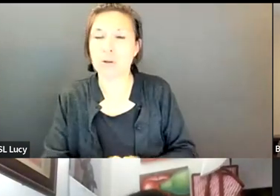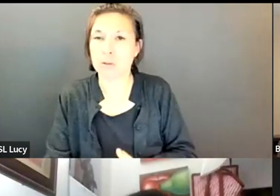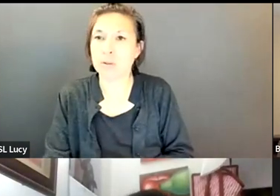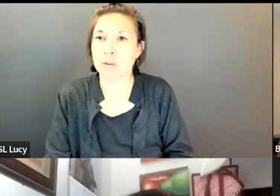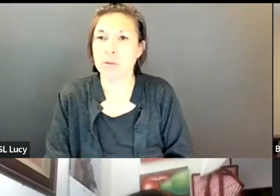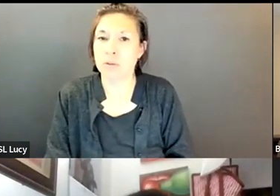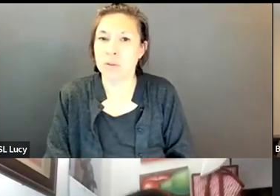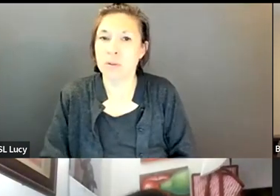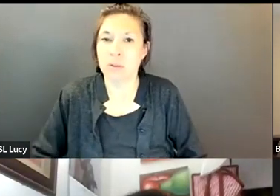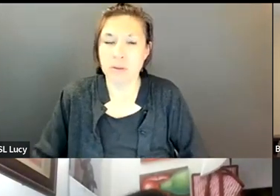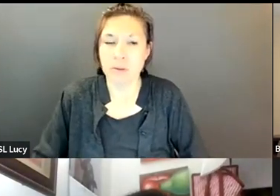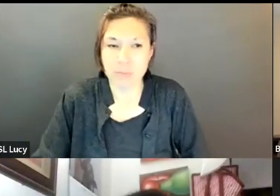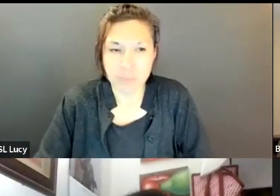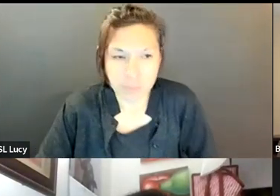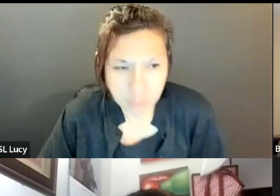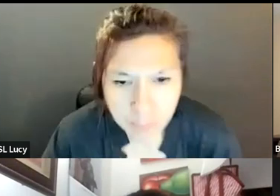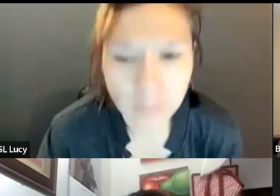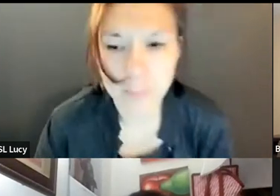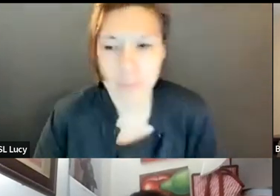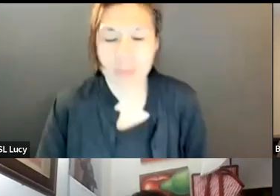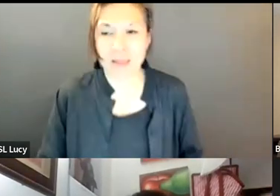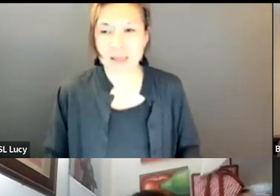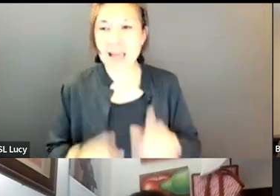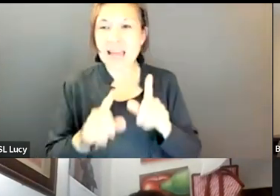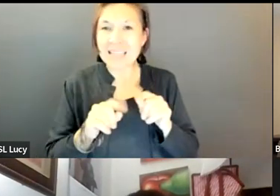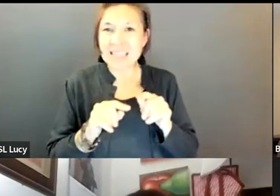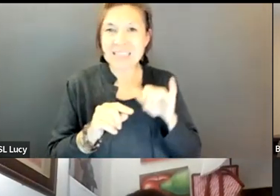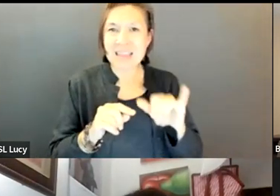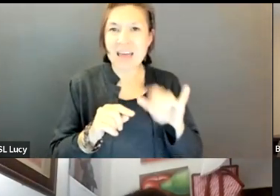know leading indicator towards overall student achievement